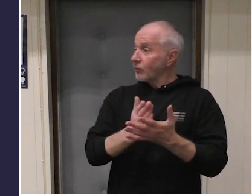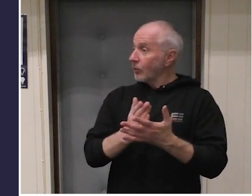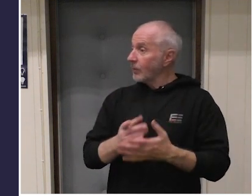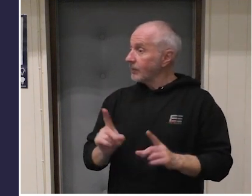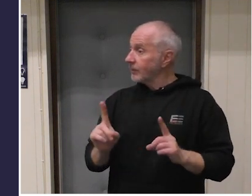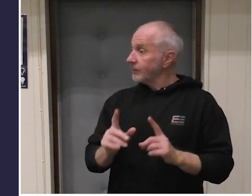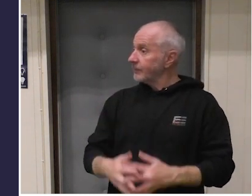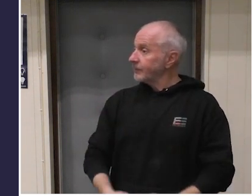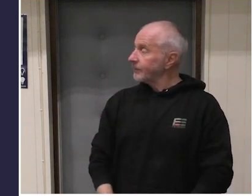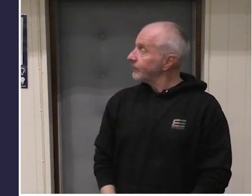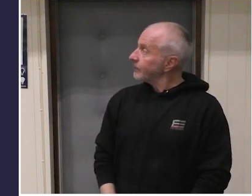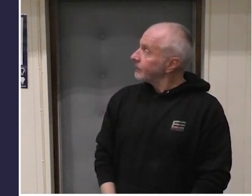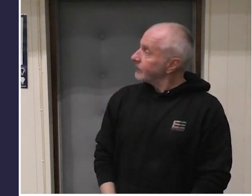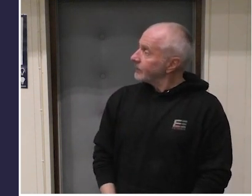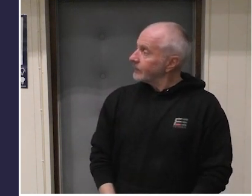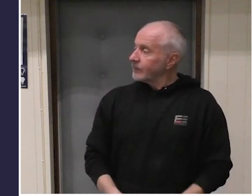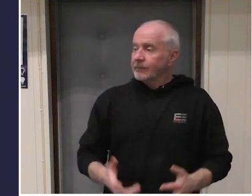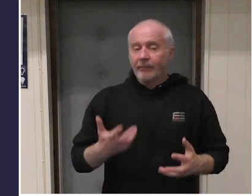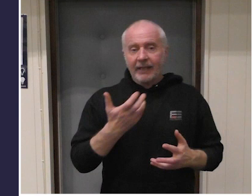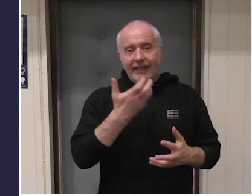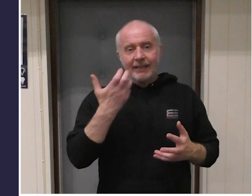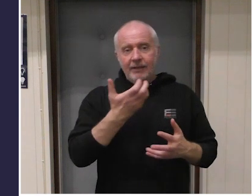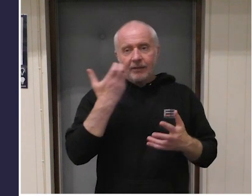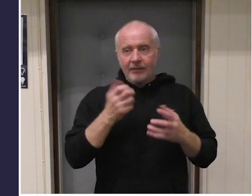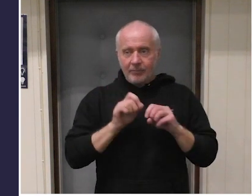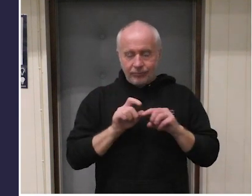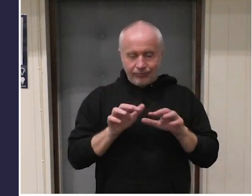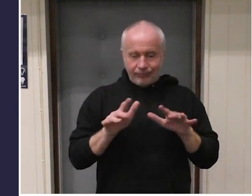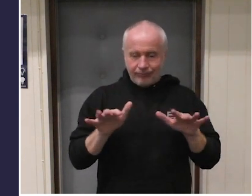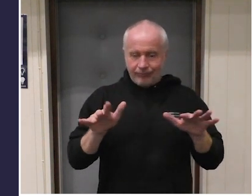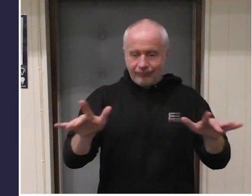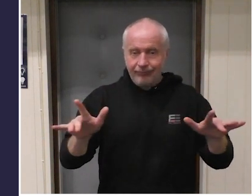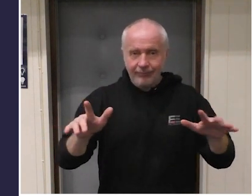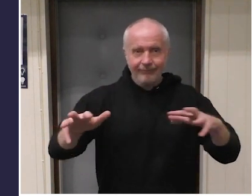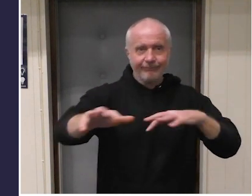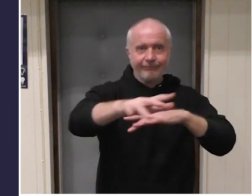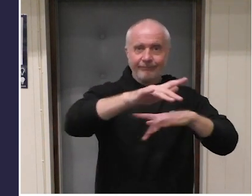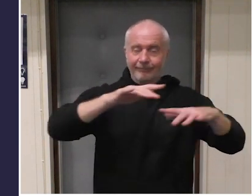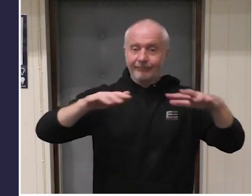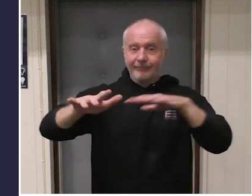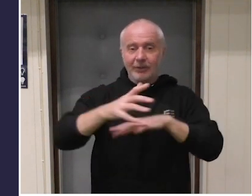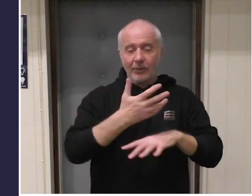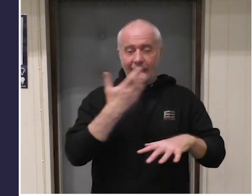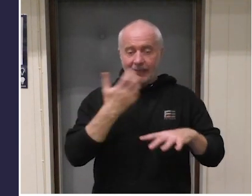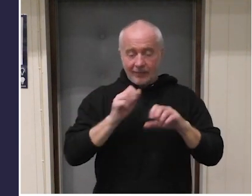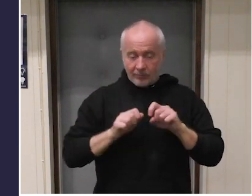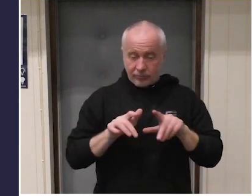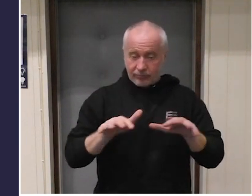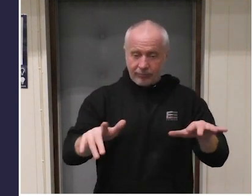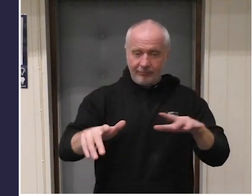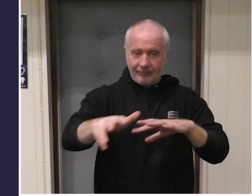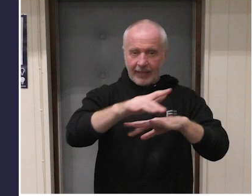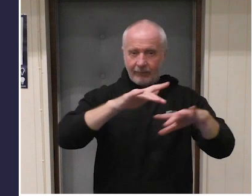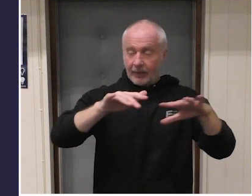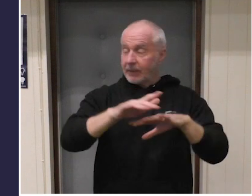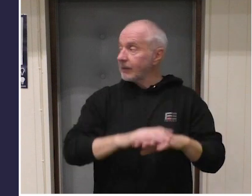basically there's heat given off, yep, into the environment, yep. And so this means